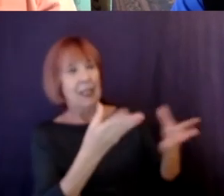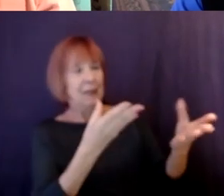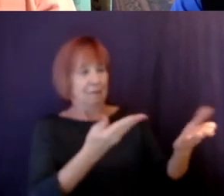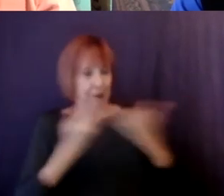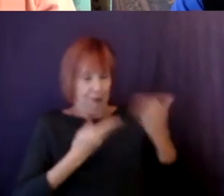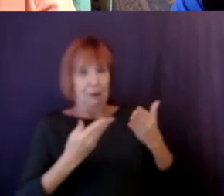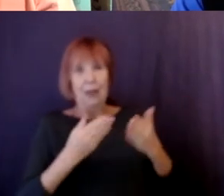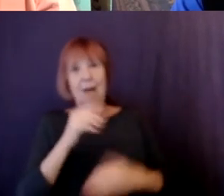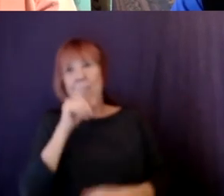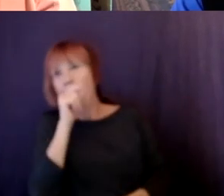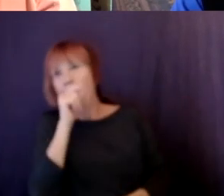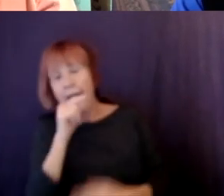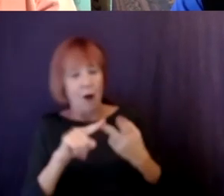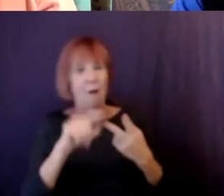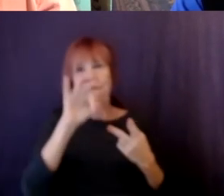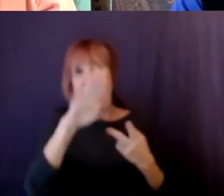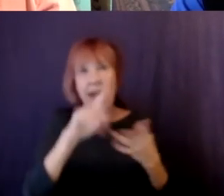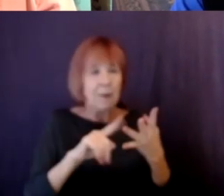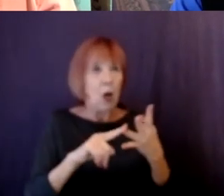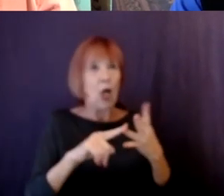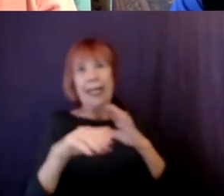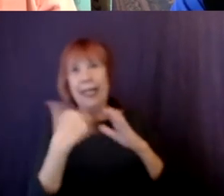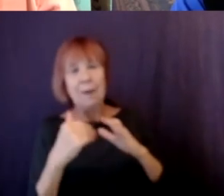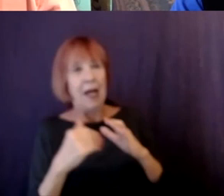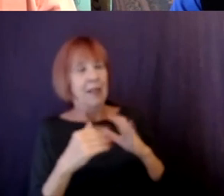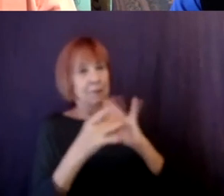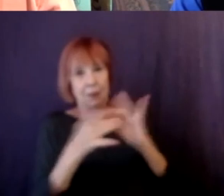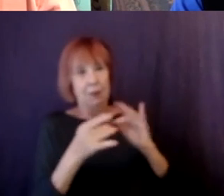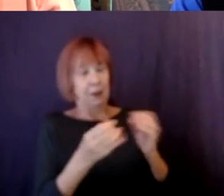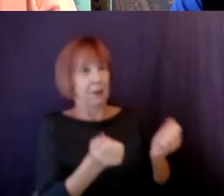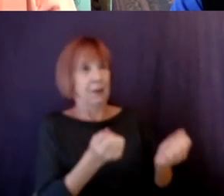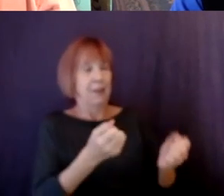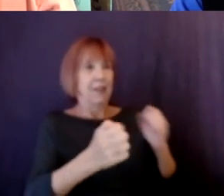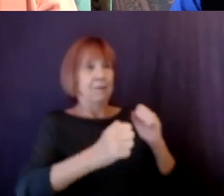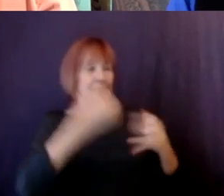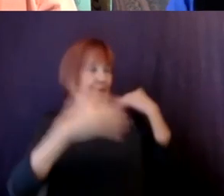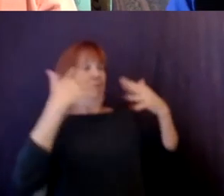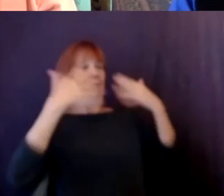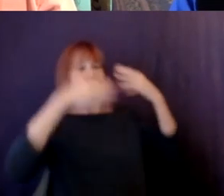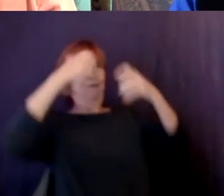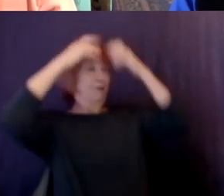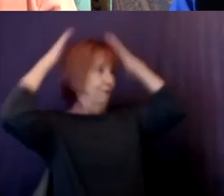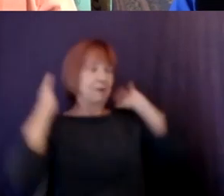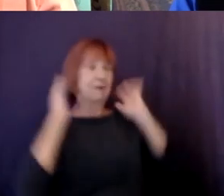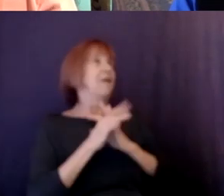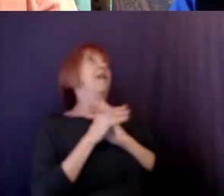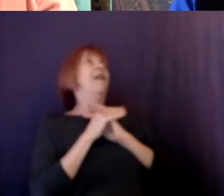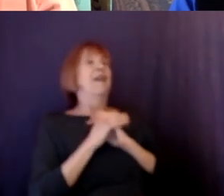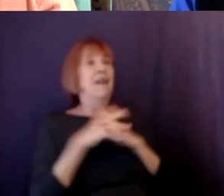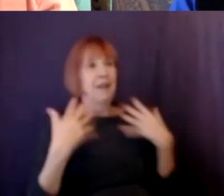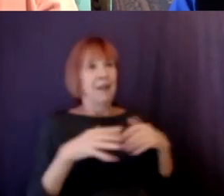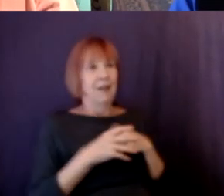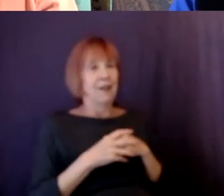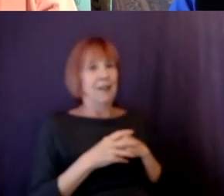Twitter to Facebook and emails has just been, I bet,